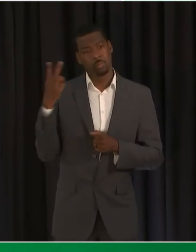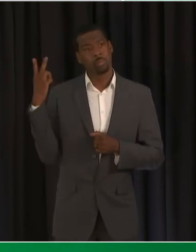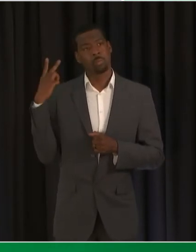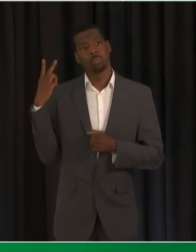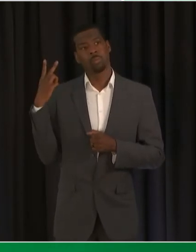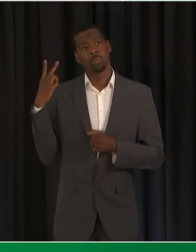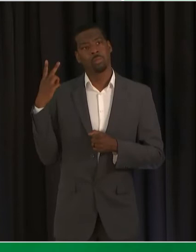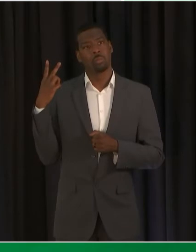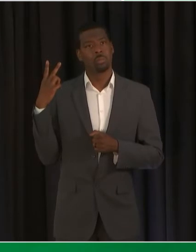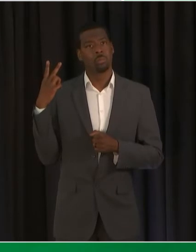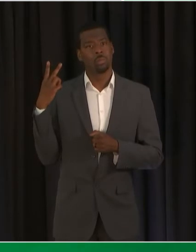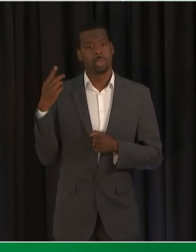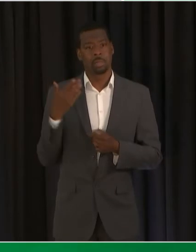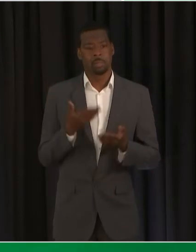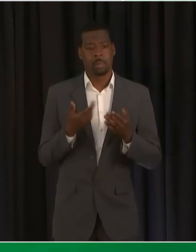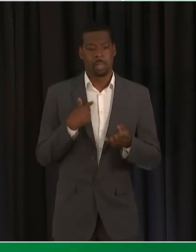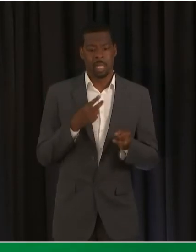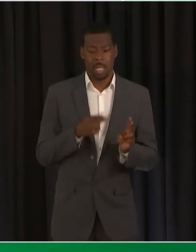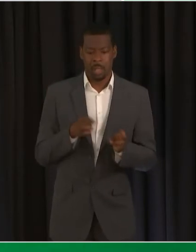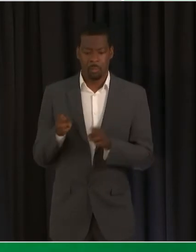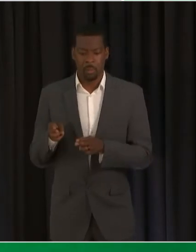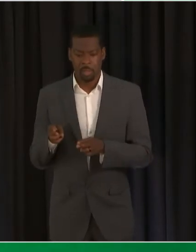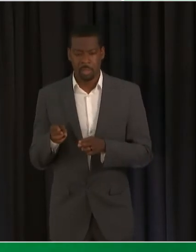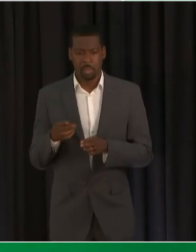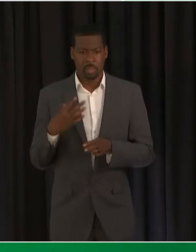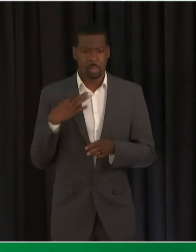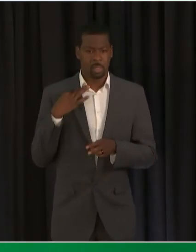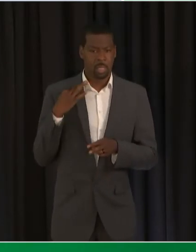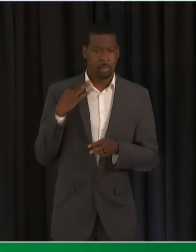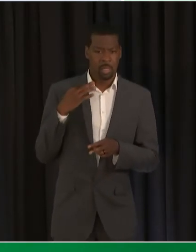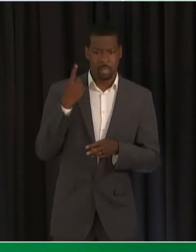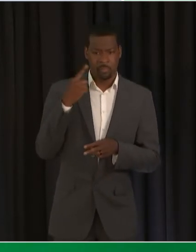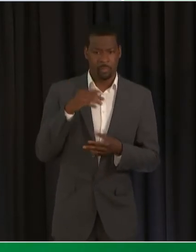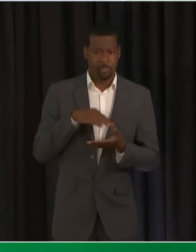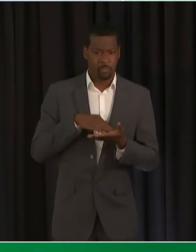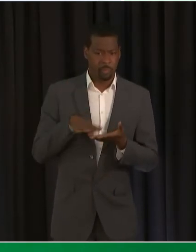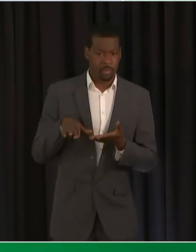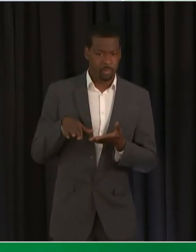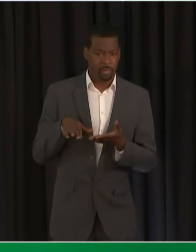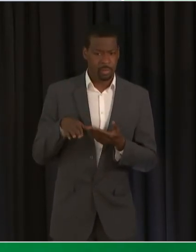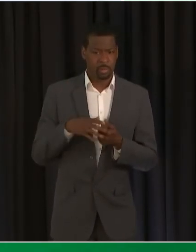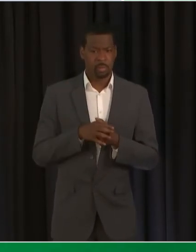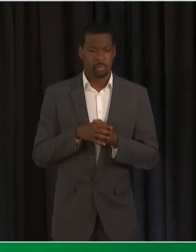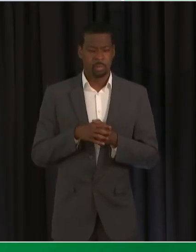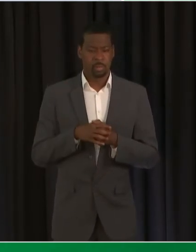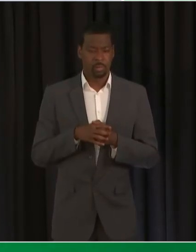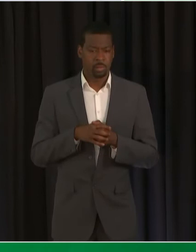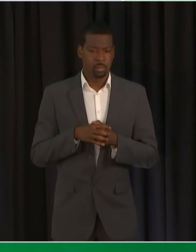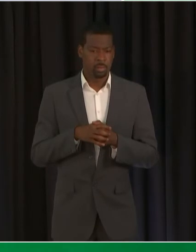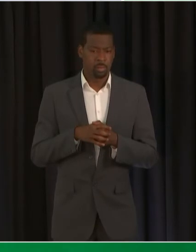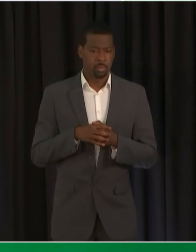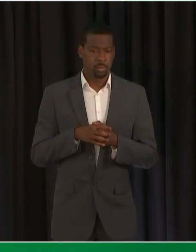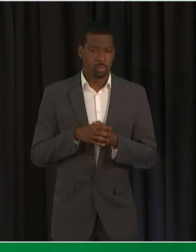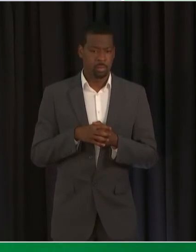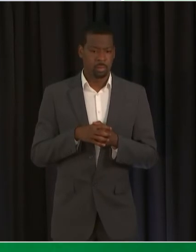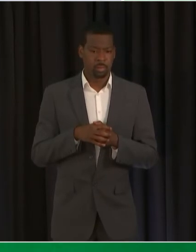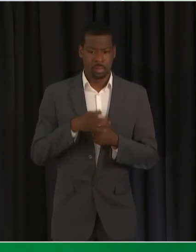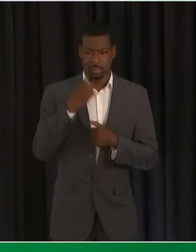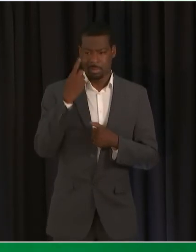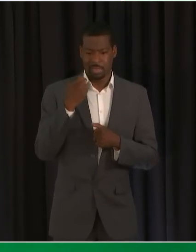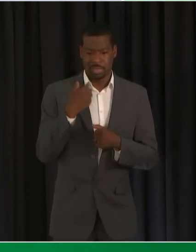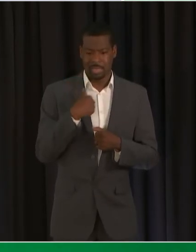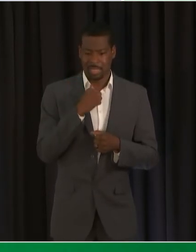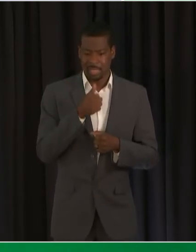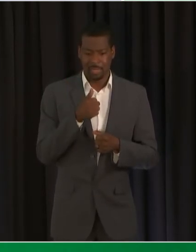back, I might have rushed to apply for forgiveness for one of my restaurants on the first draw, just because